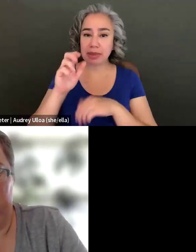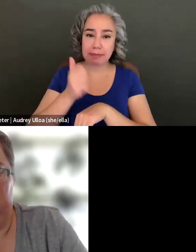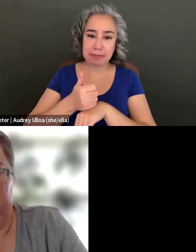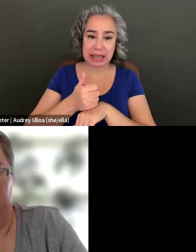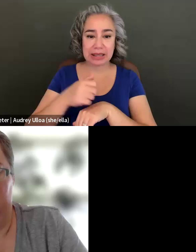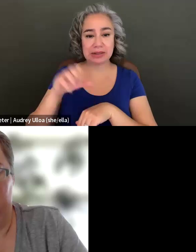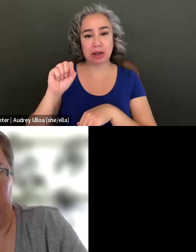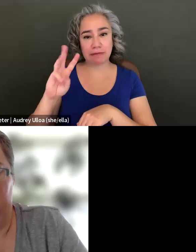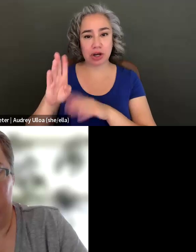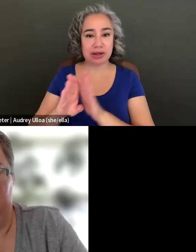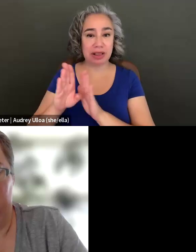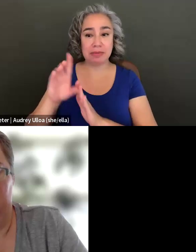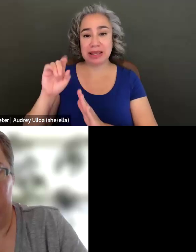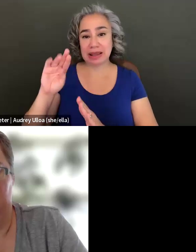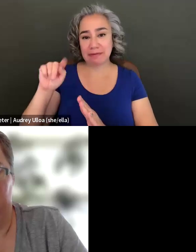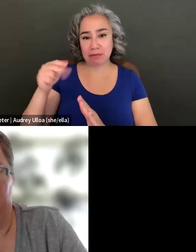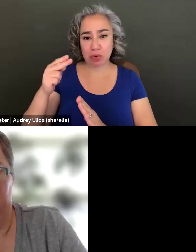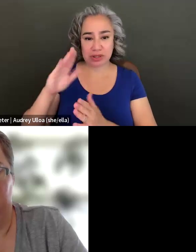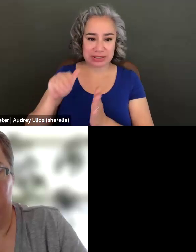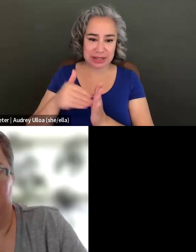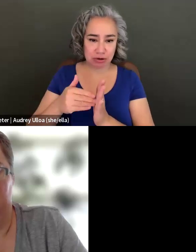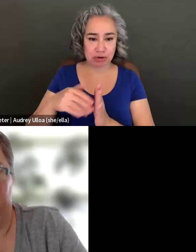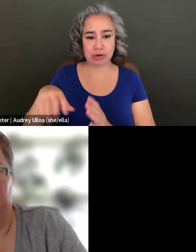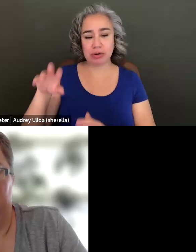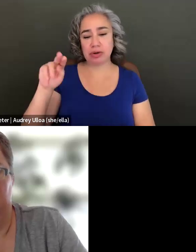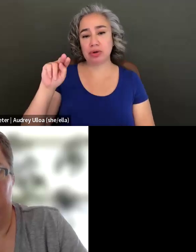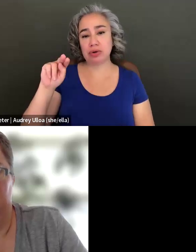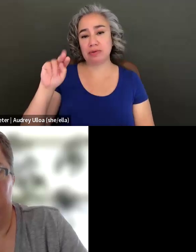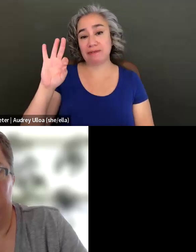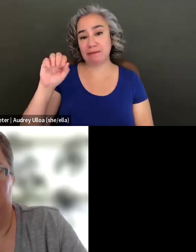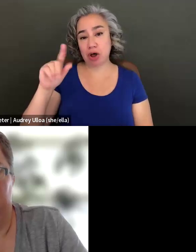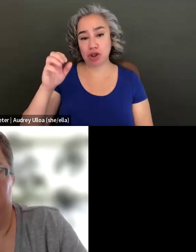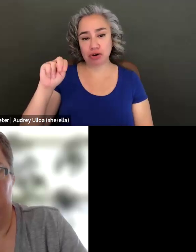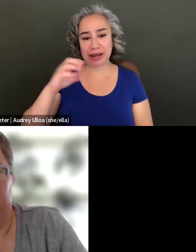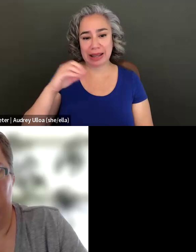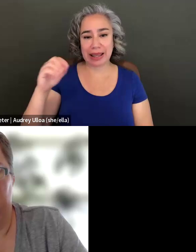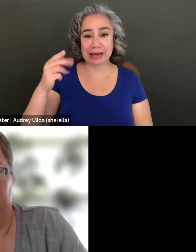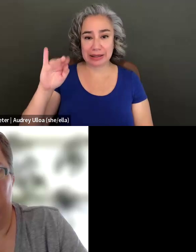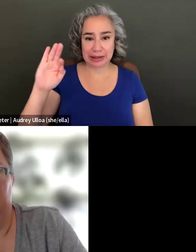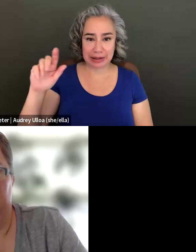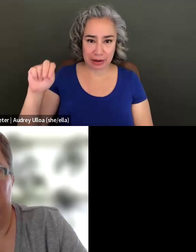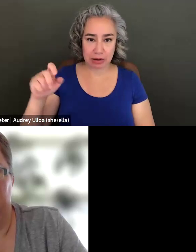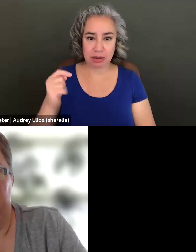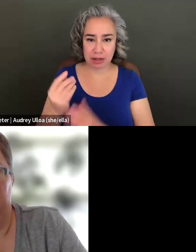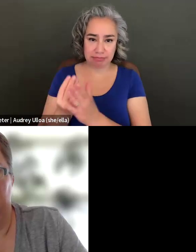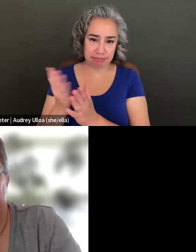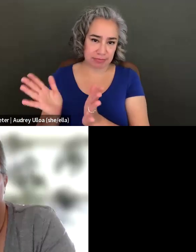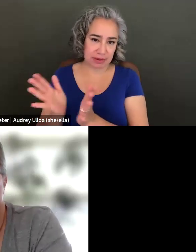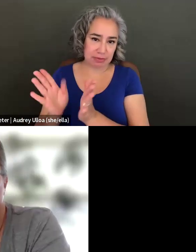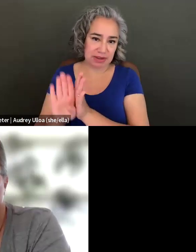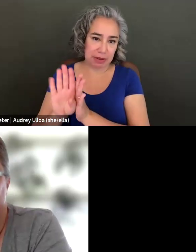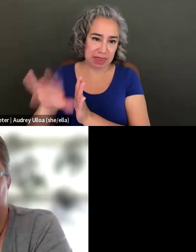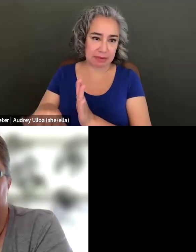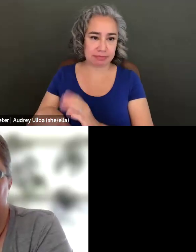developed at the Danforth Center by Noah Falgren and Malia Guillen. Using this software, I can analyze traits like height, color,